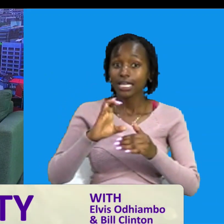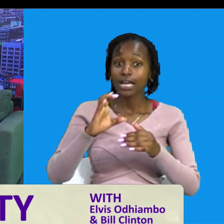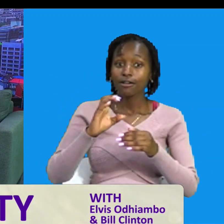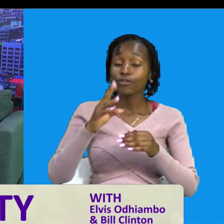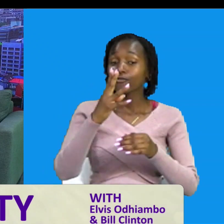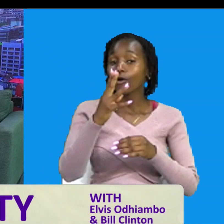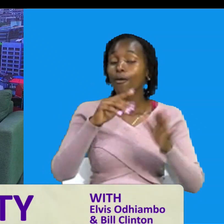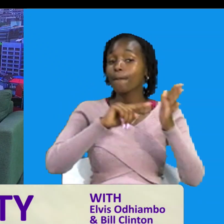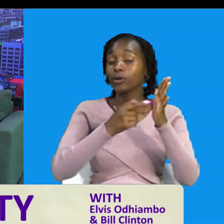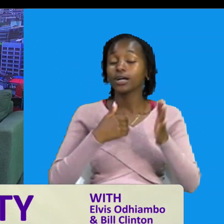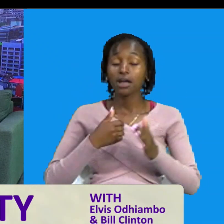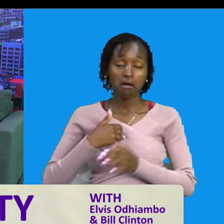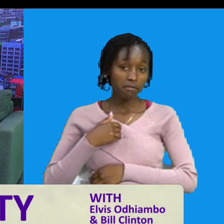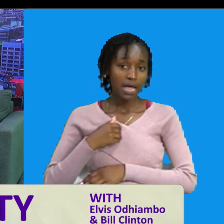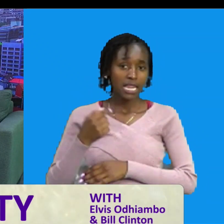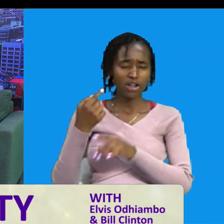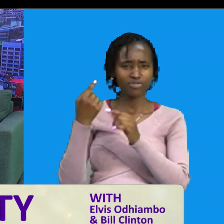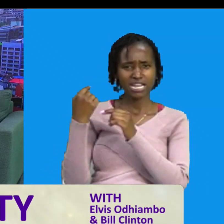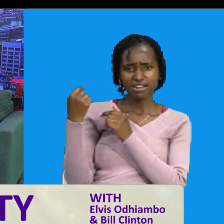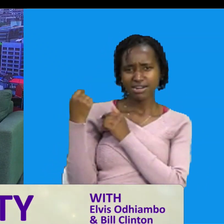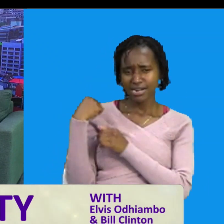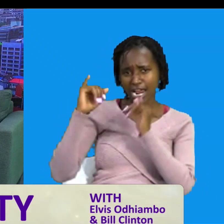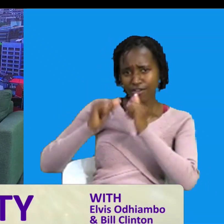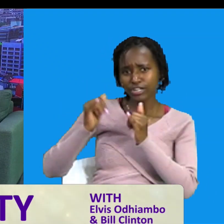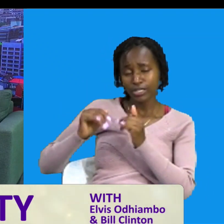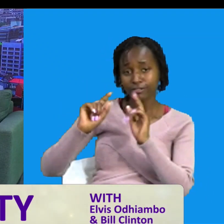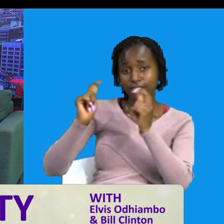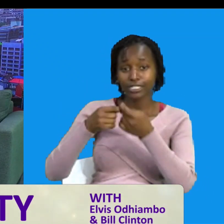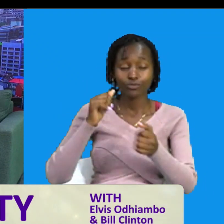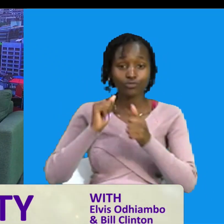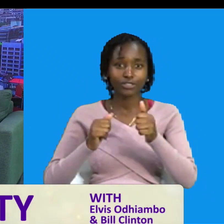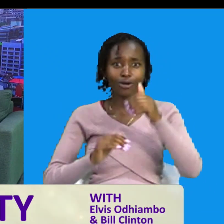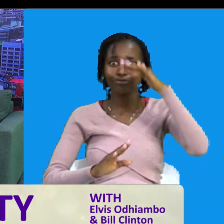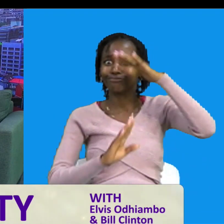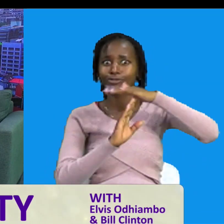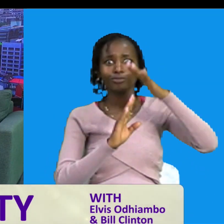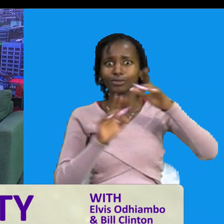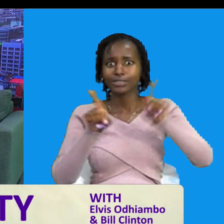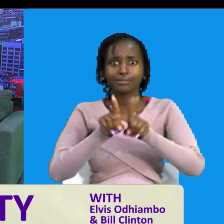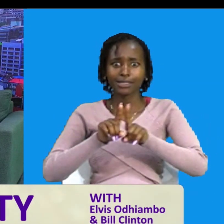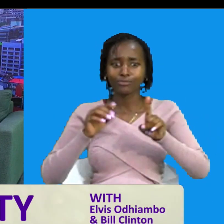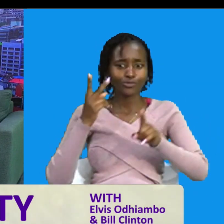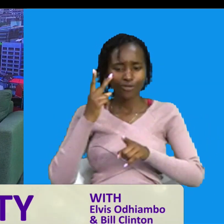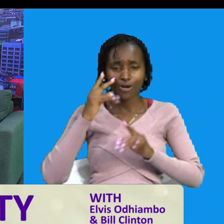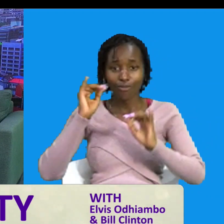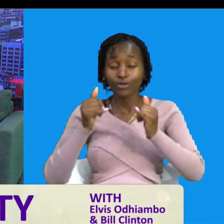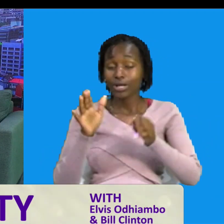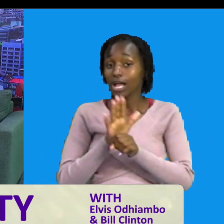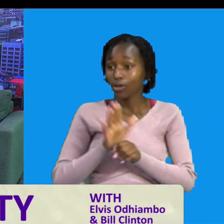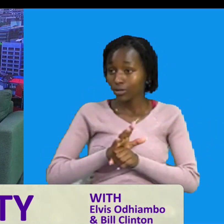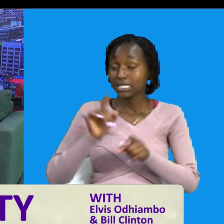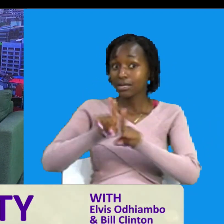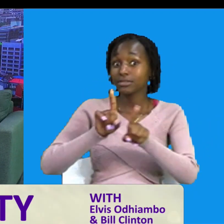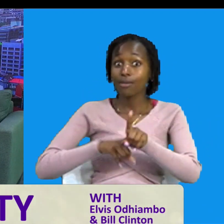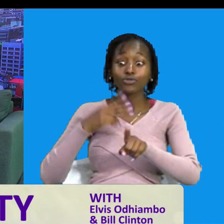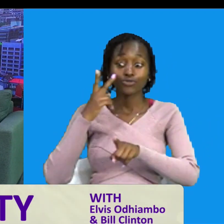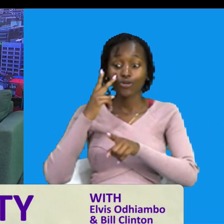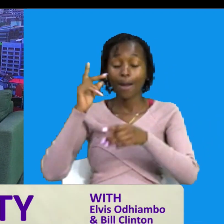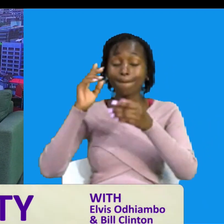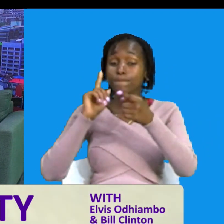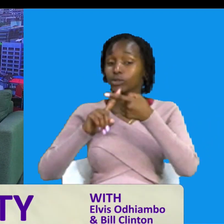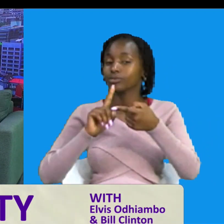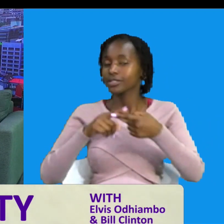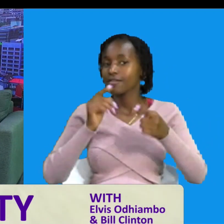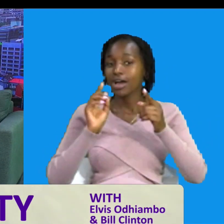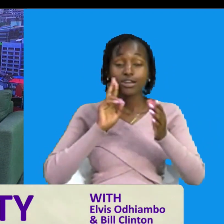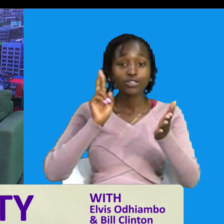most of the recent players, the recent teams making headlines as far as them getting positive results is concerned. Now, between them and